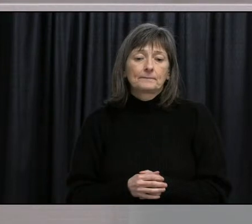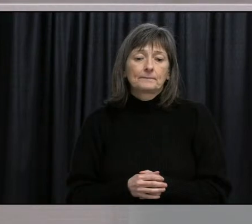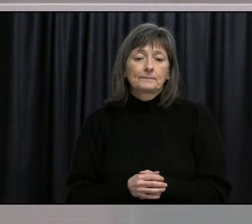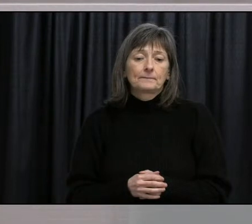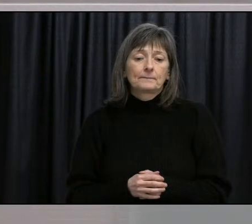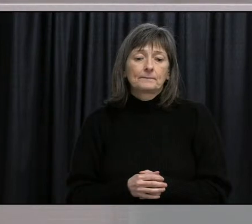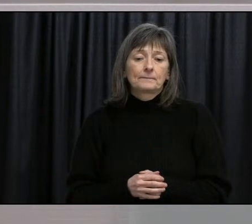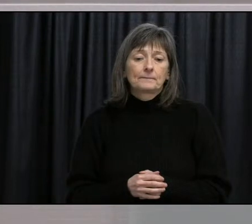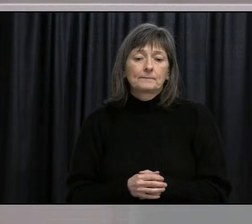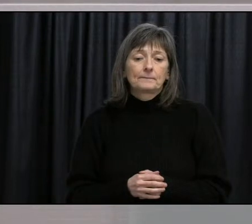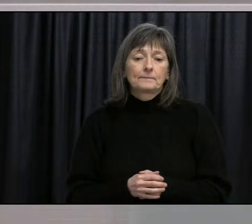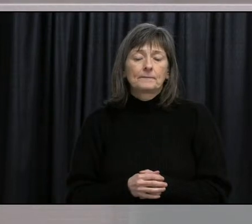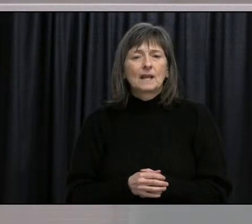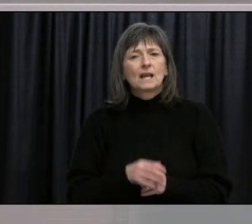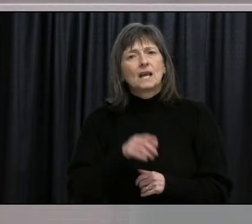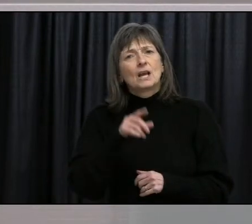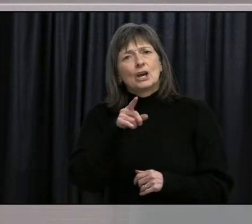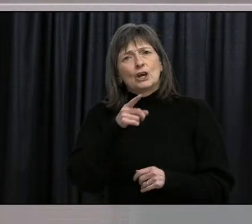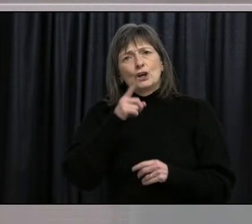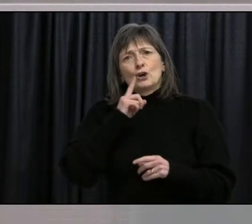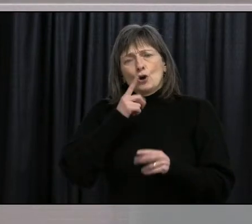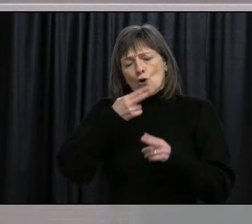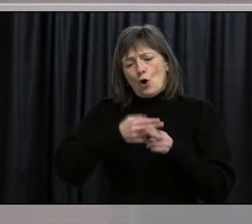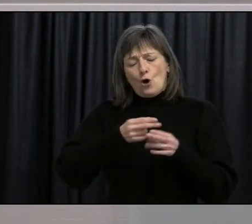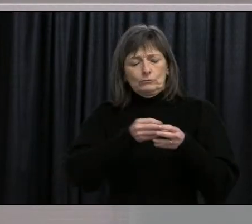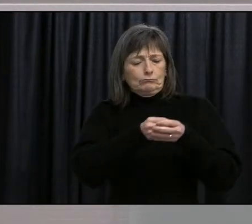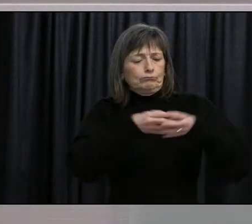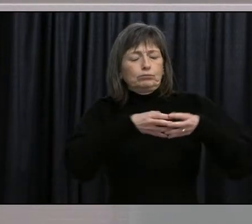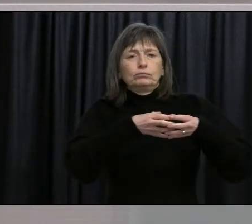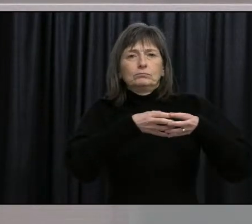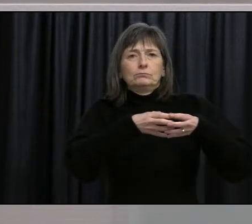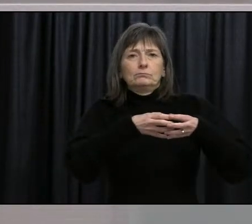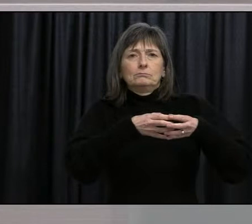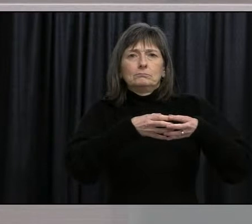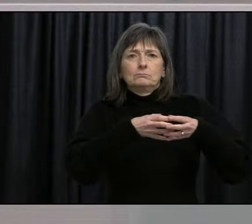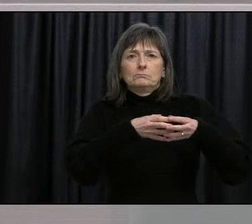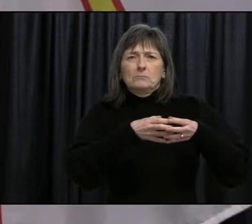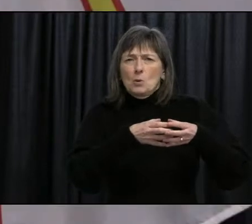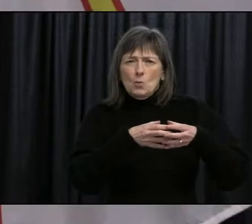cluster, and knowing that these 5 cases are either household or work contacts.